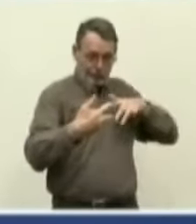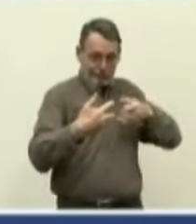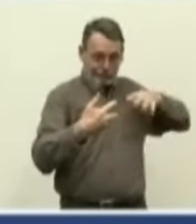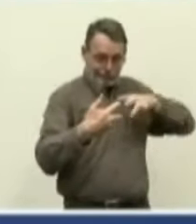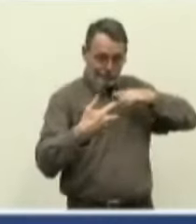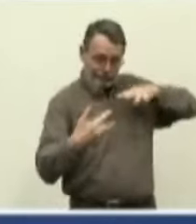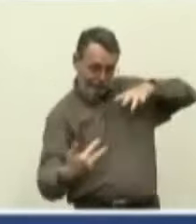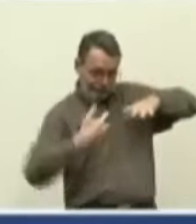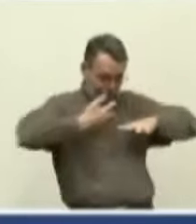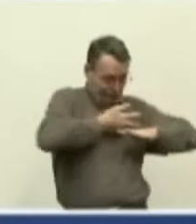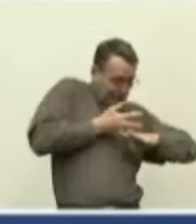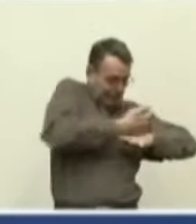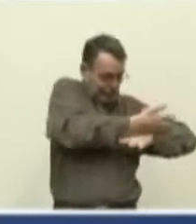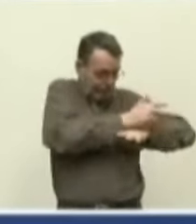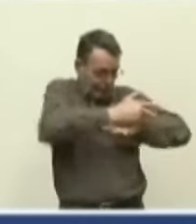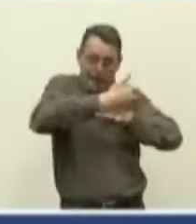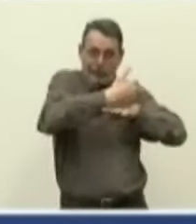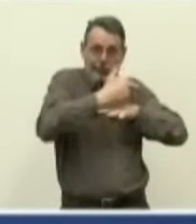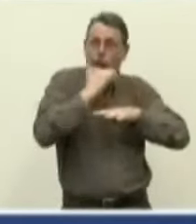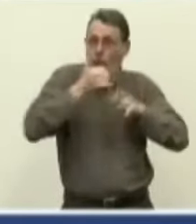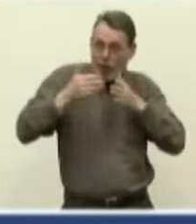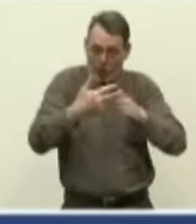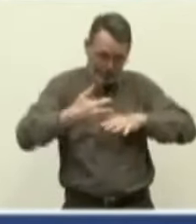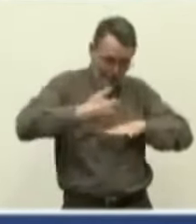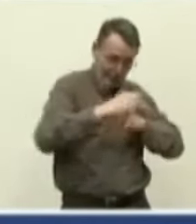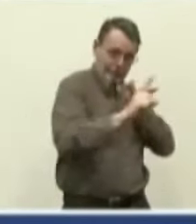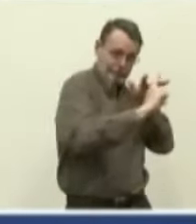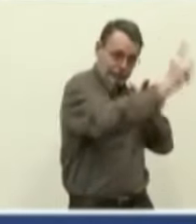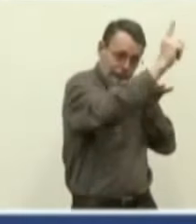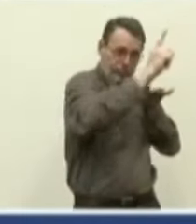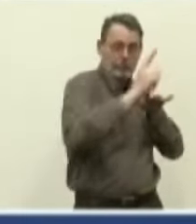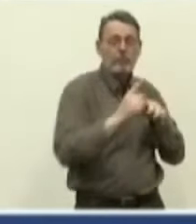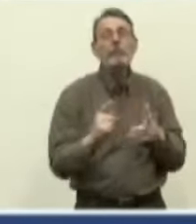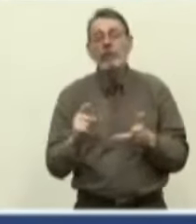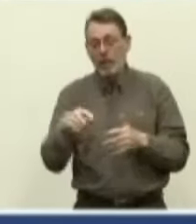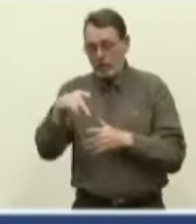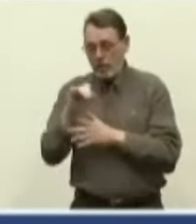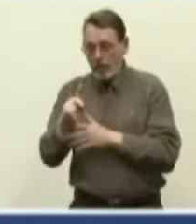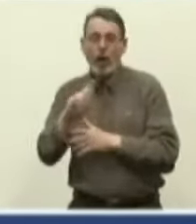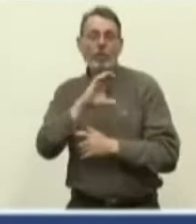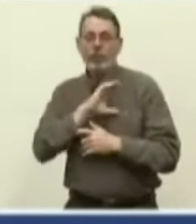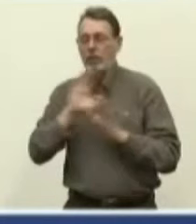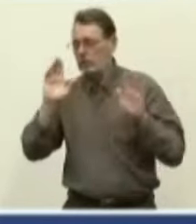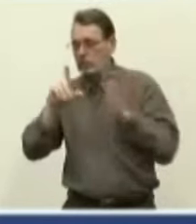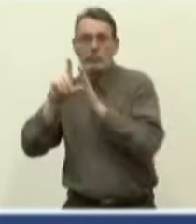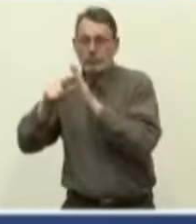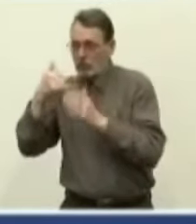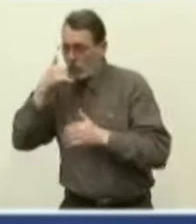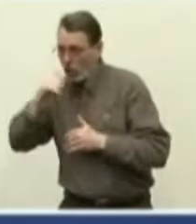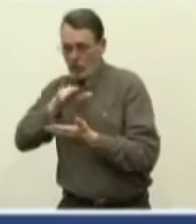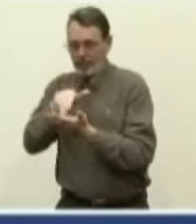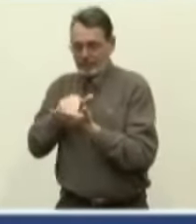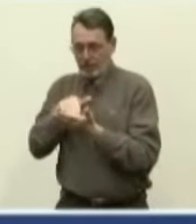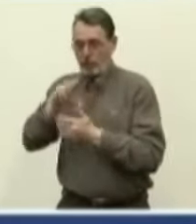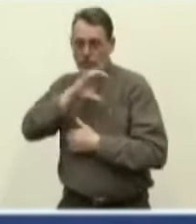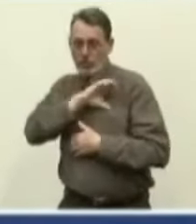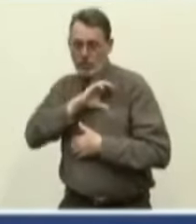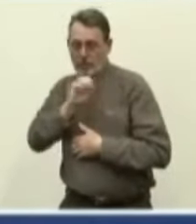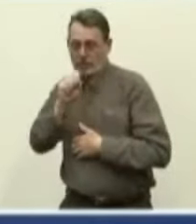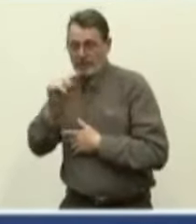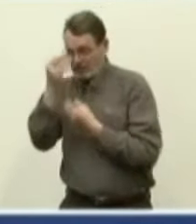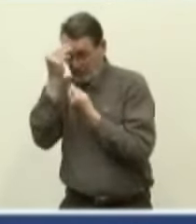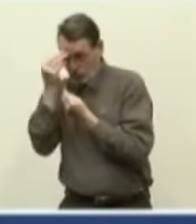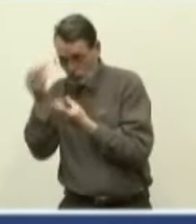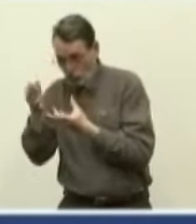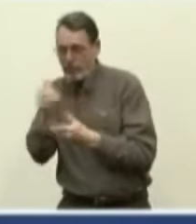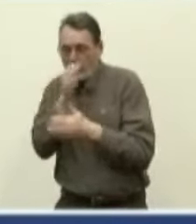fled the area driving the wrong way. U.S. Park Police subsequently called Central Police Station and notified the Central